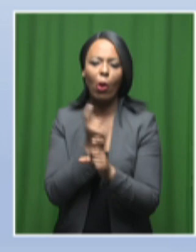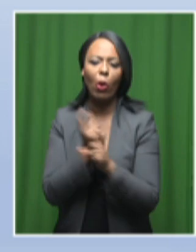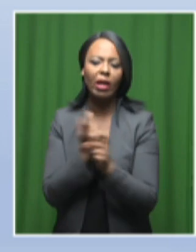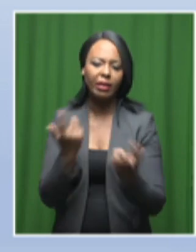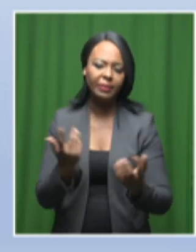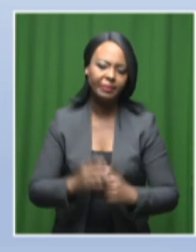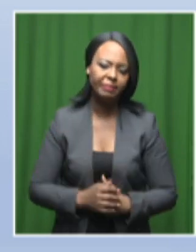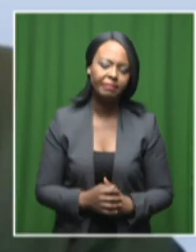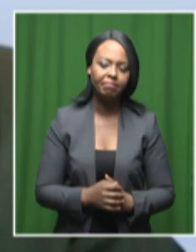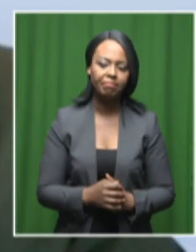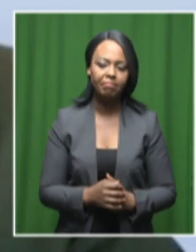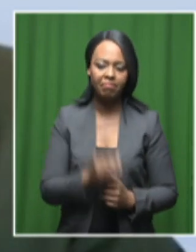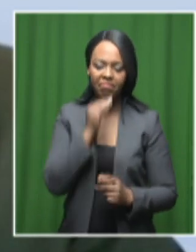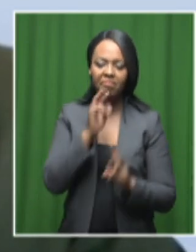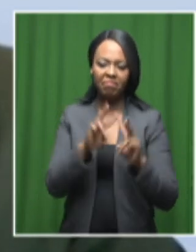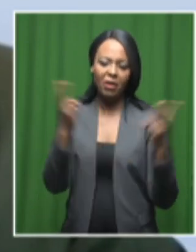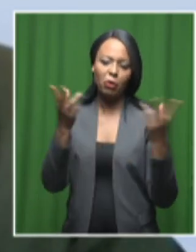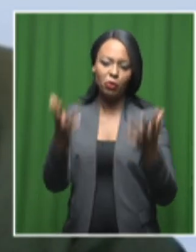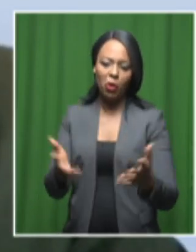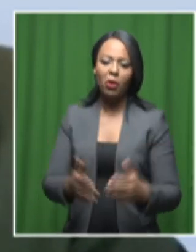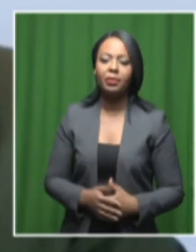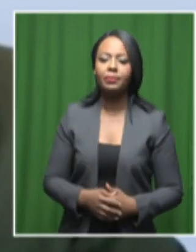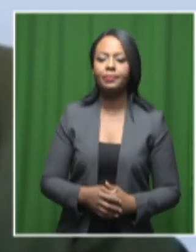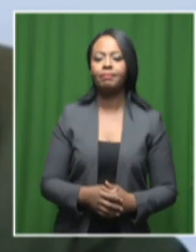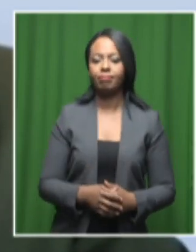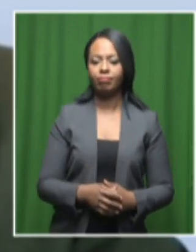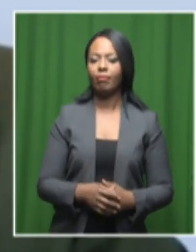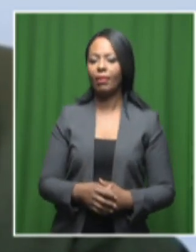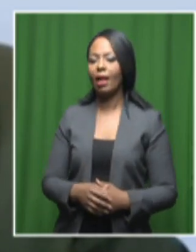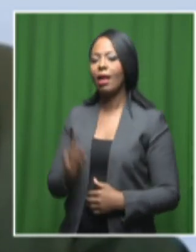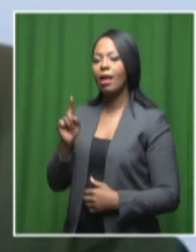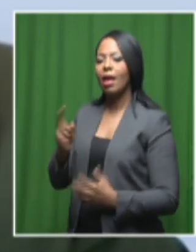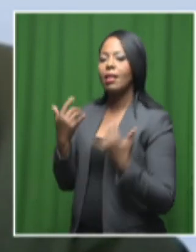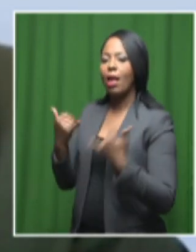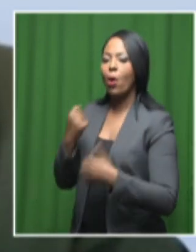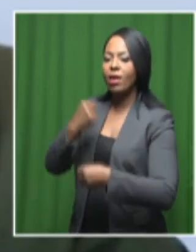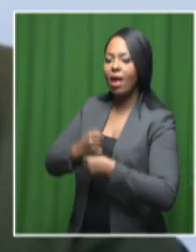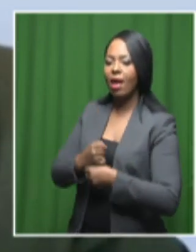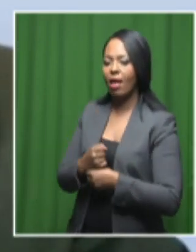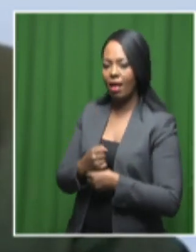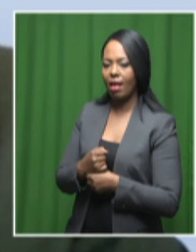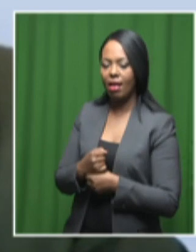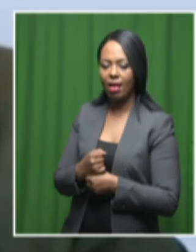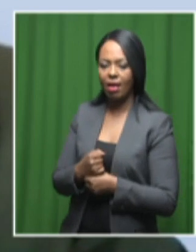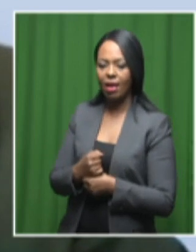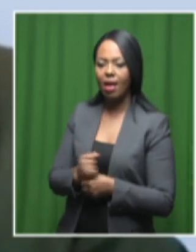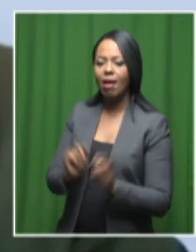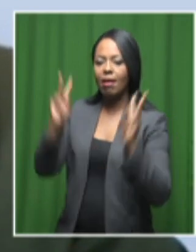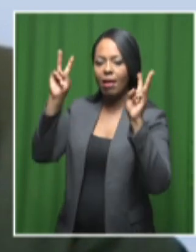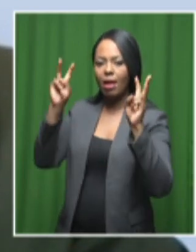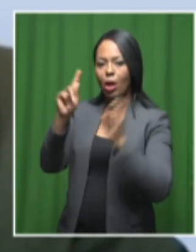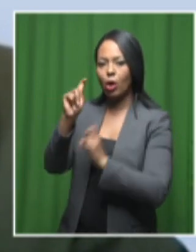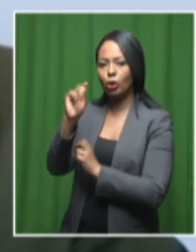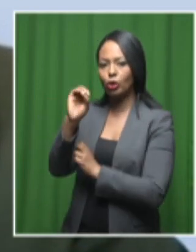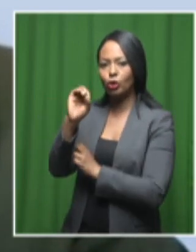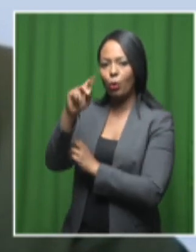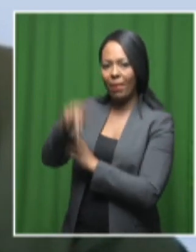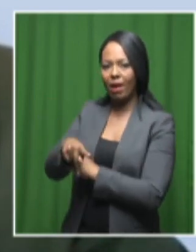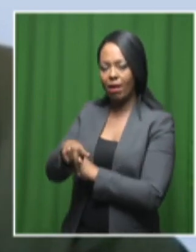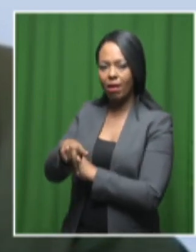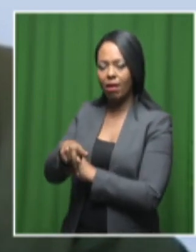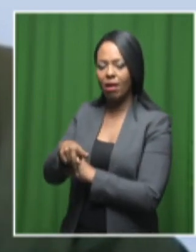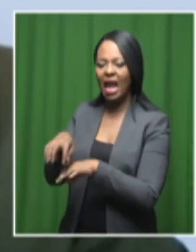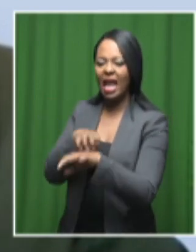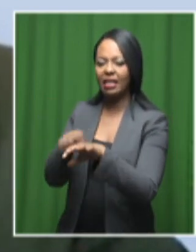skin lesions. Yeah. And now this year's global theme is Inside Atopic Eczema. Unpack this for us, please.